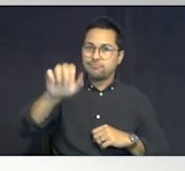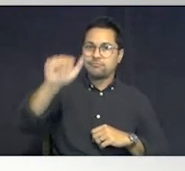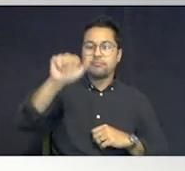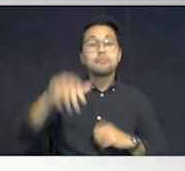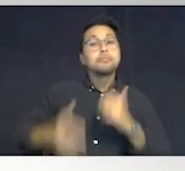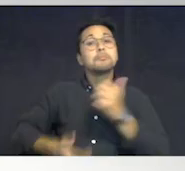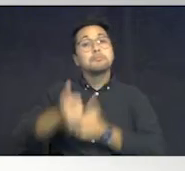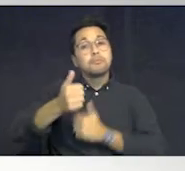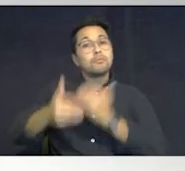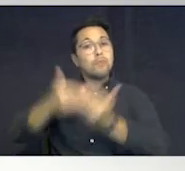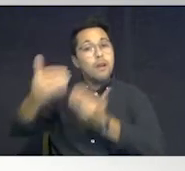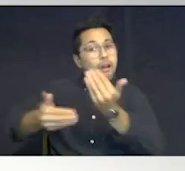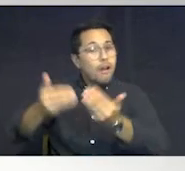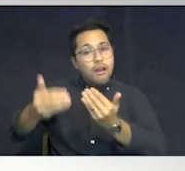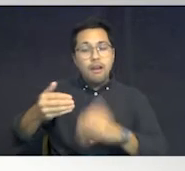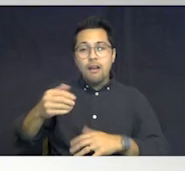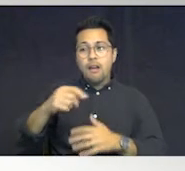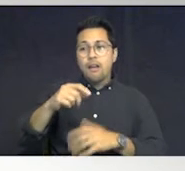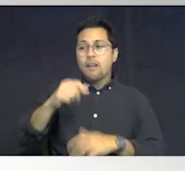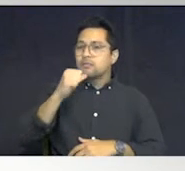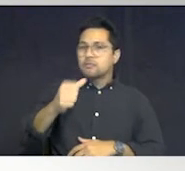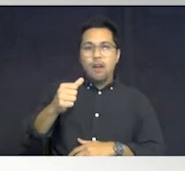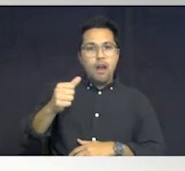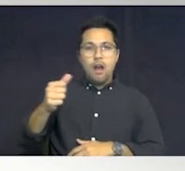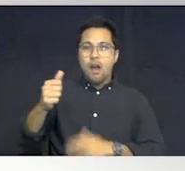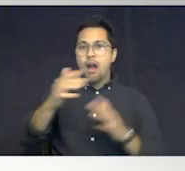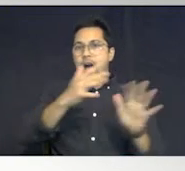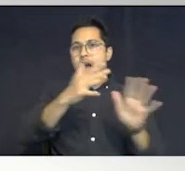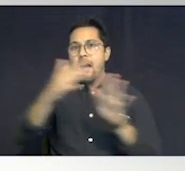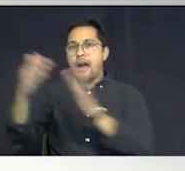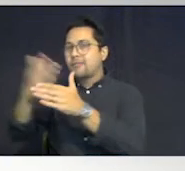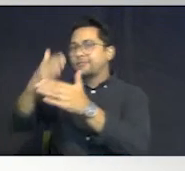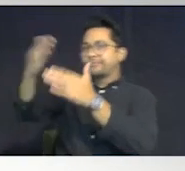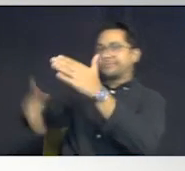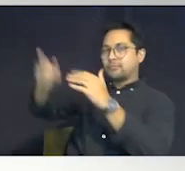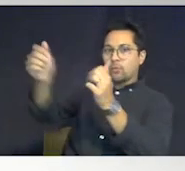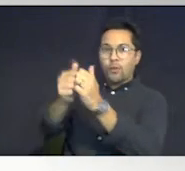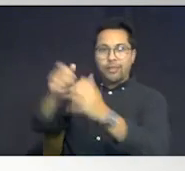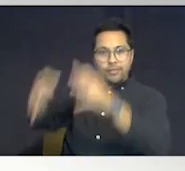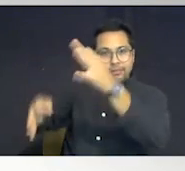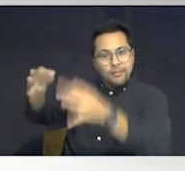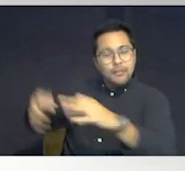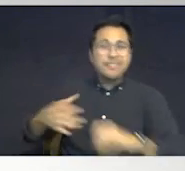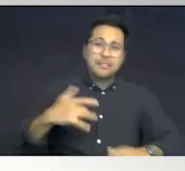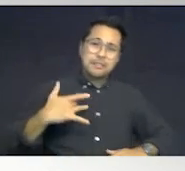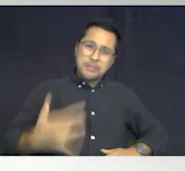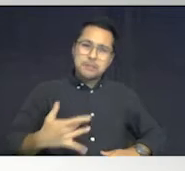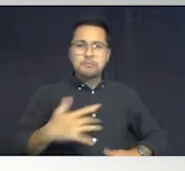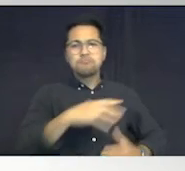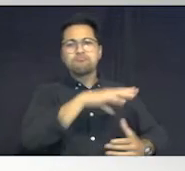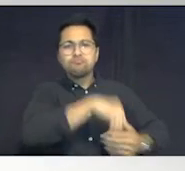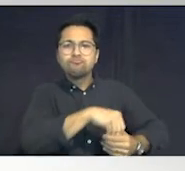process complaints do not end up in a fully adjudicated hearing. Negotiations between the parties usually involve